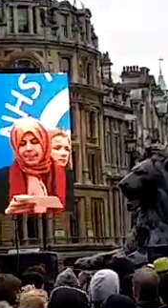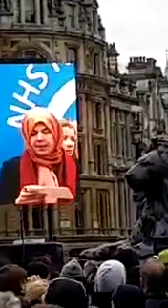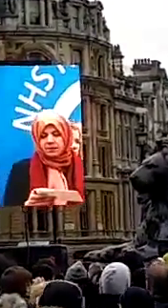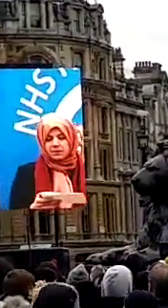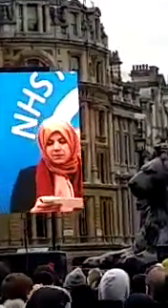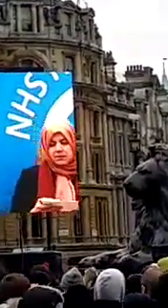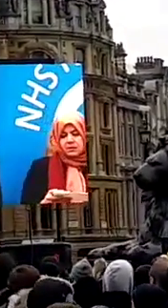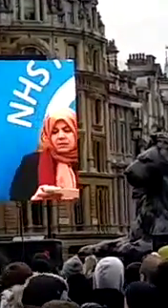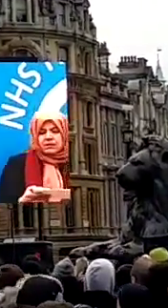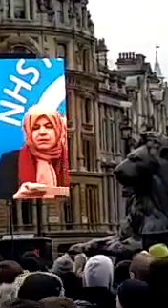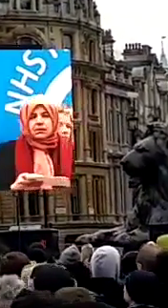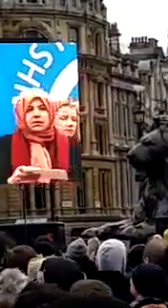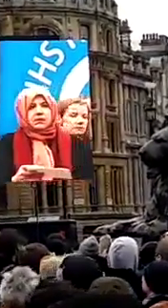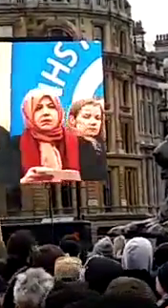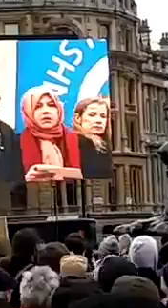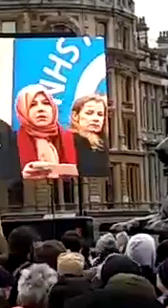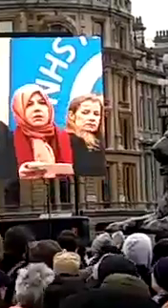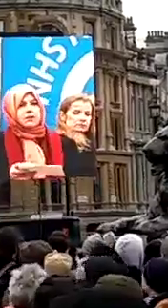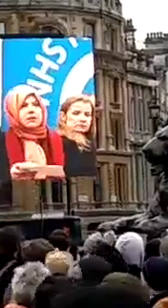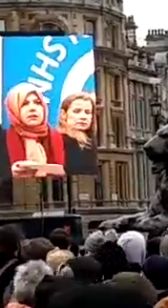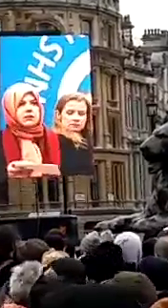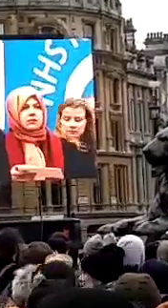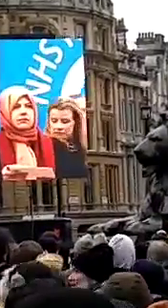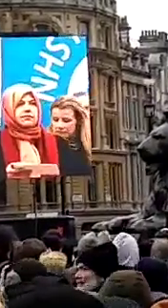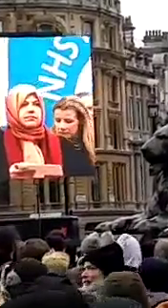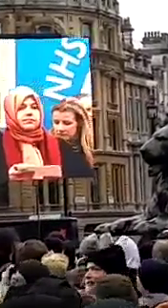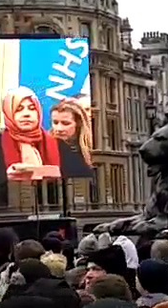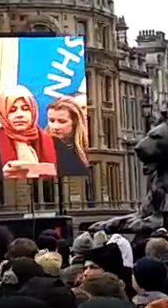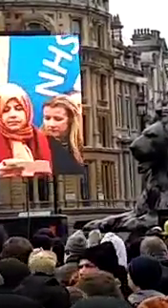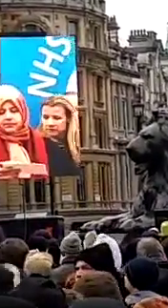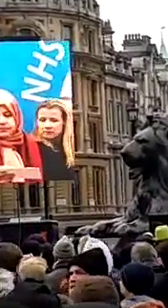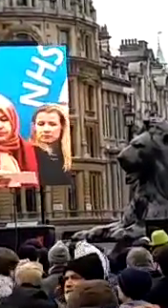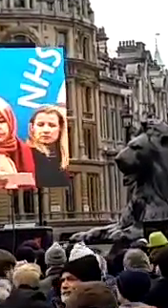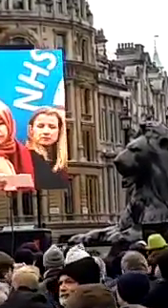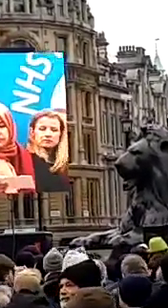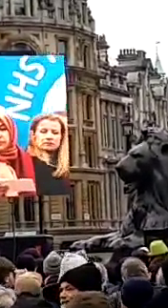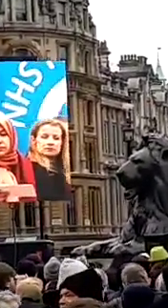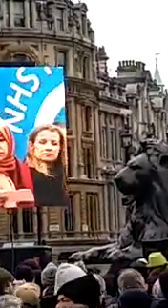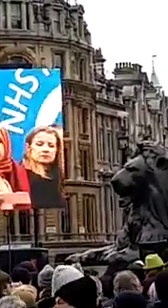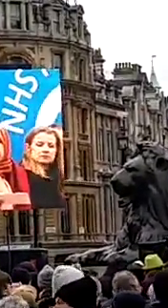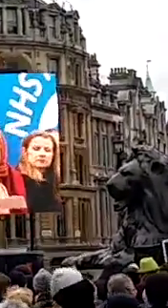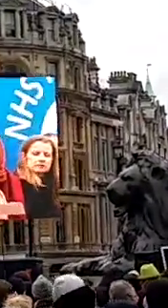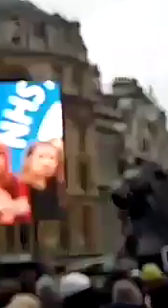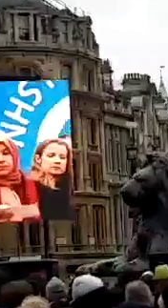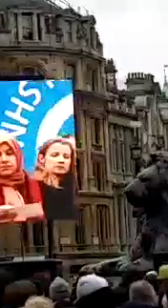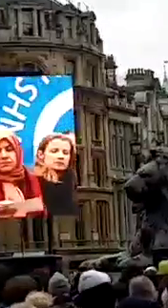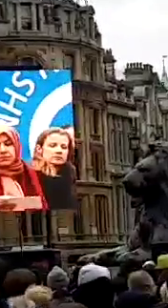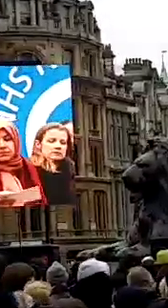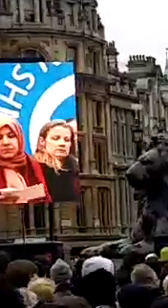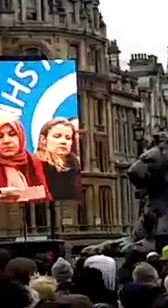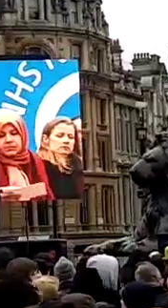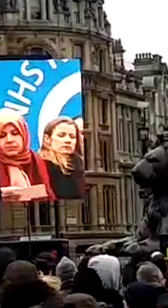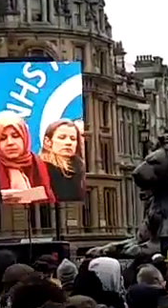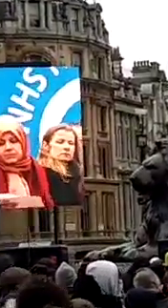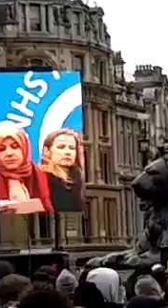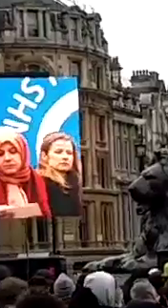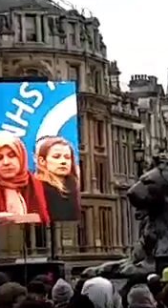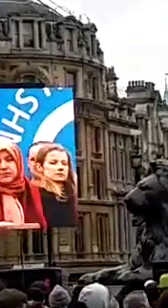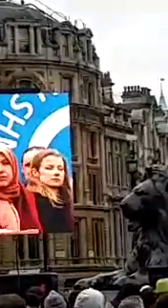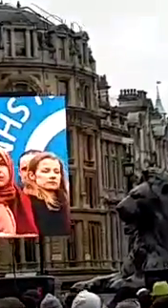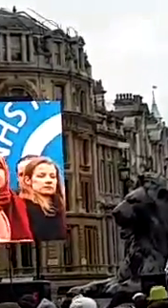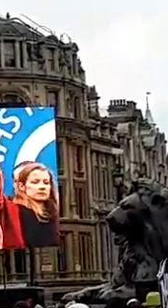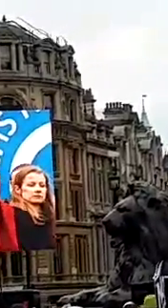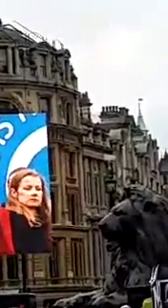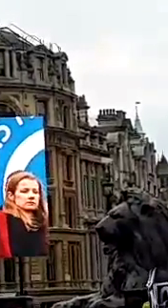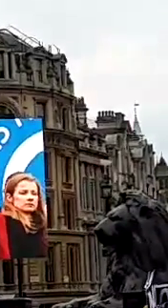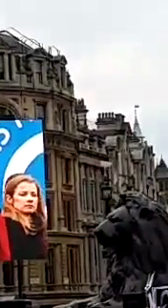that it would be illegally built under the non-proliferation treaty and that it would be against international law to ever use. It's